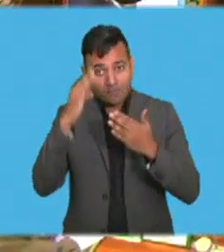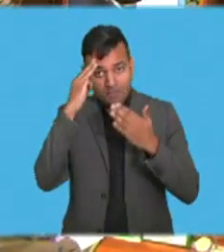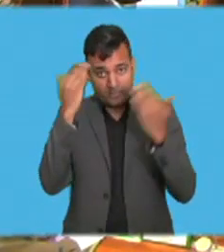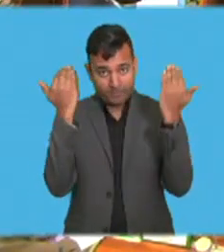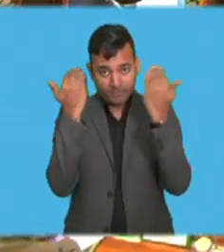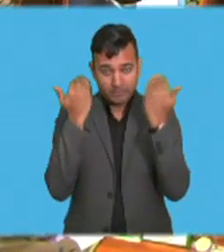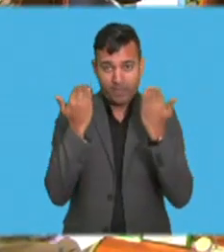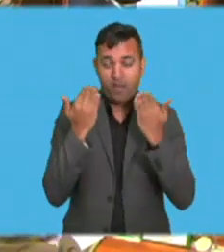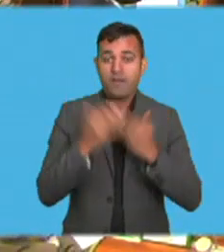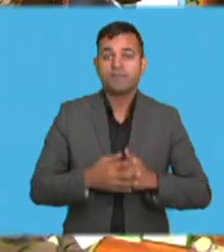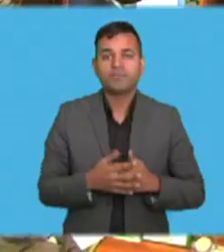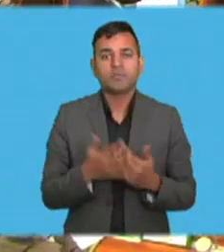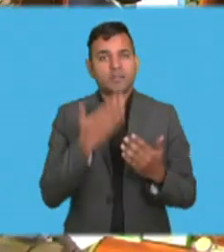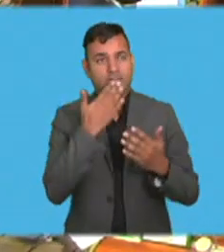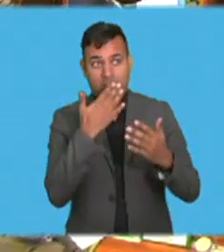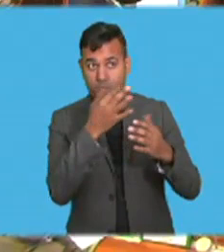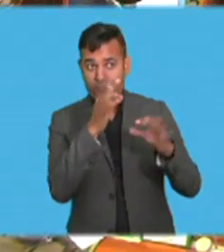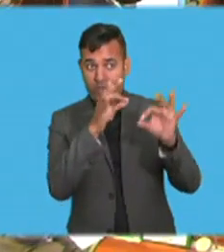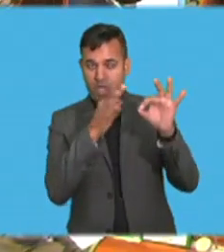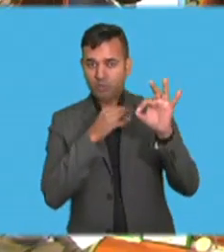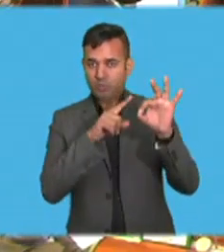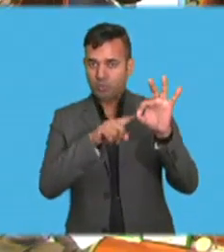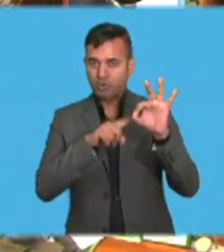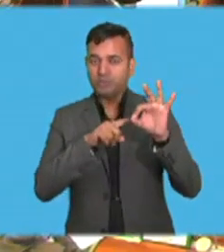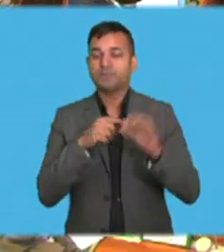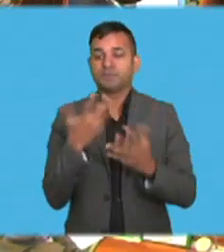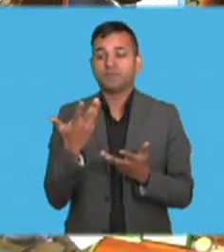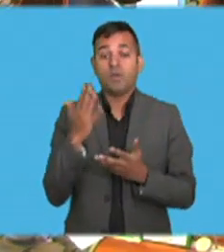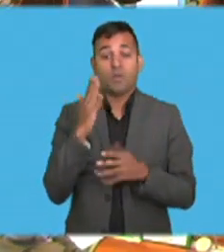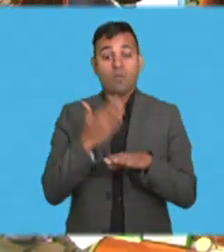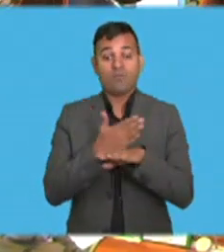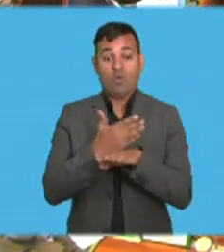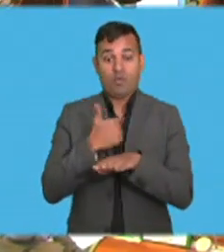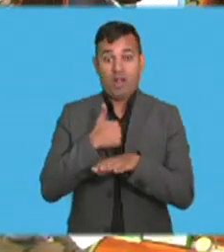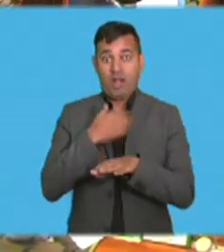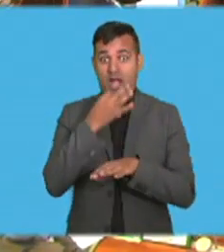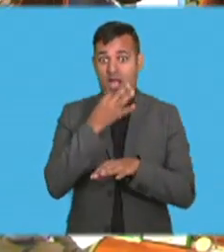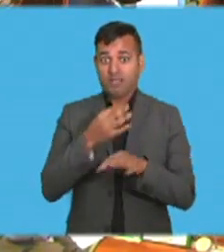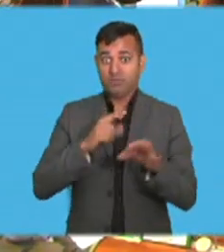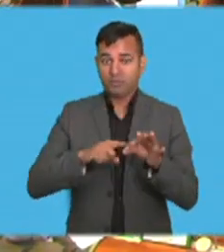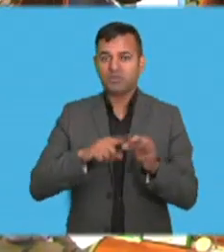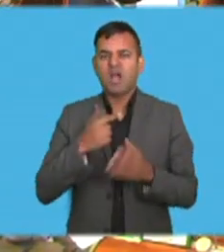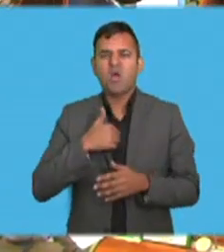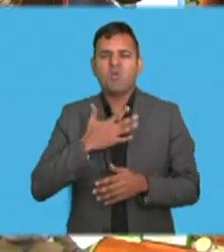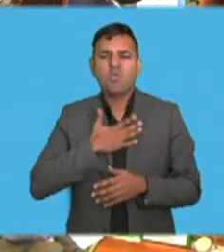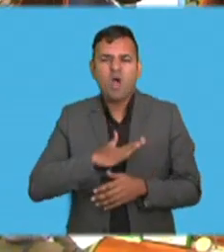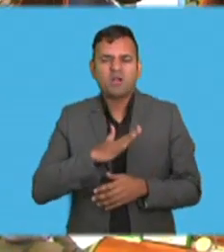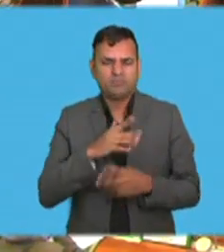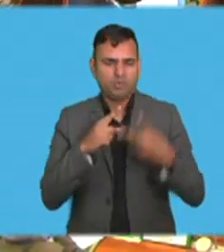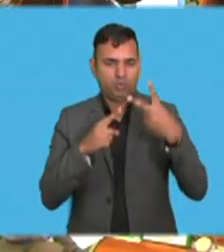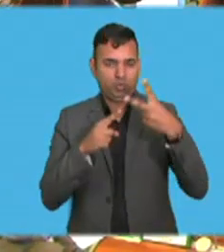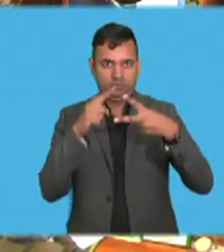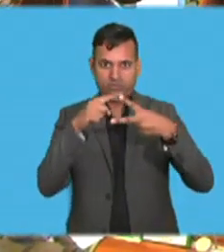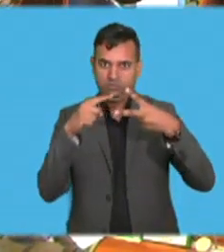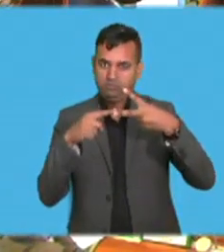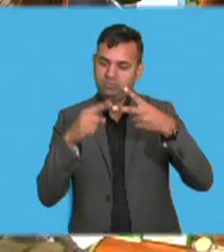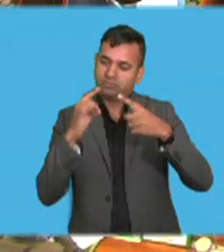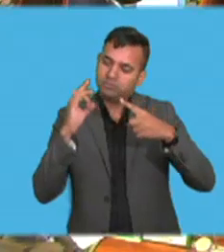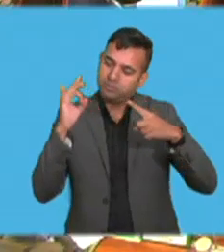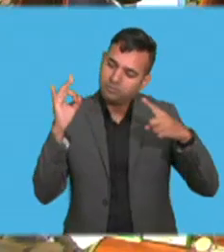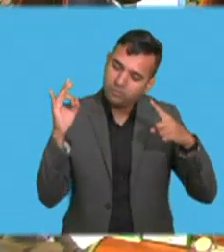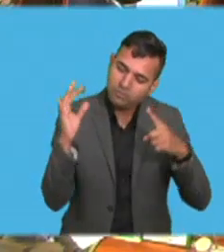for the question. Before I answer the question, Madam Speaker, let me just say two very important things in regards